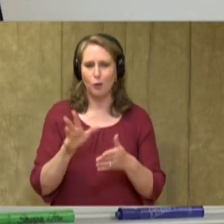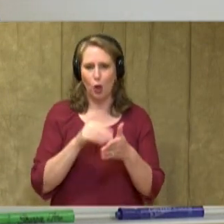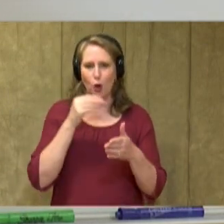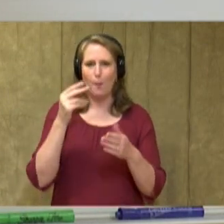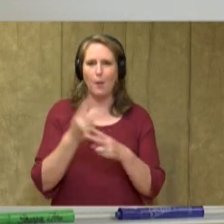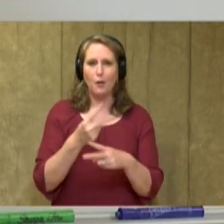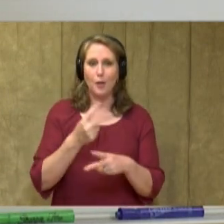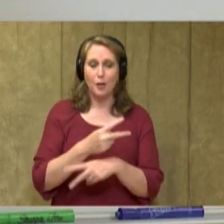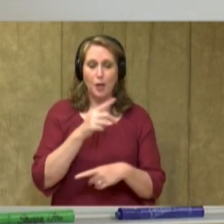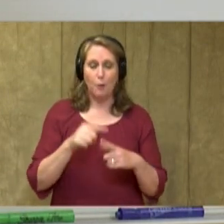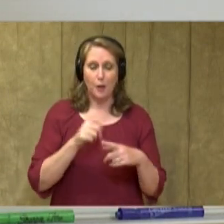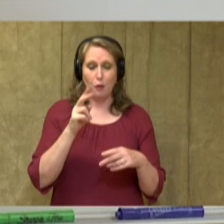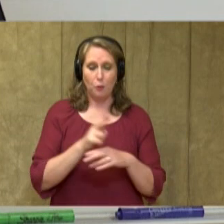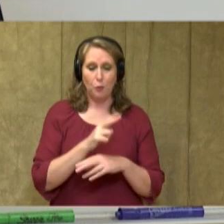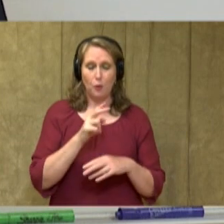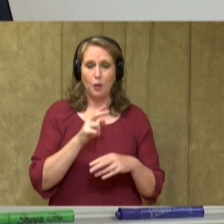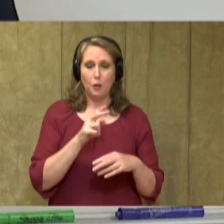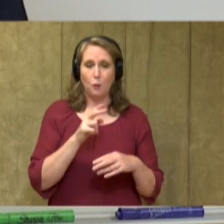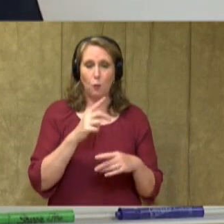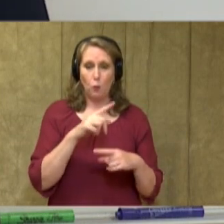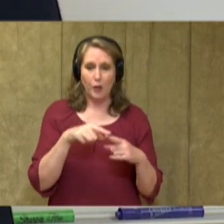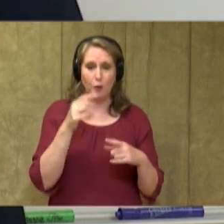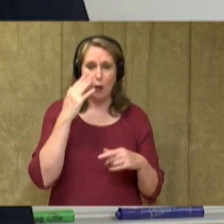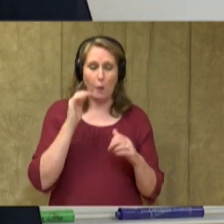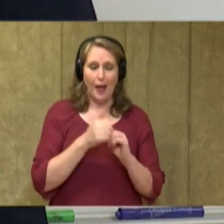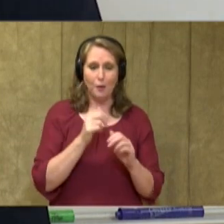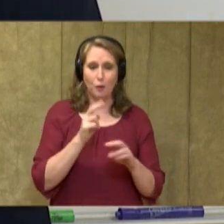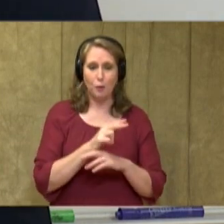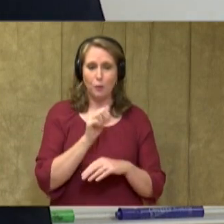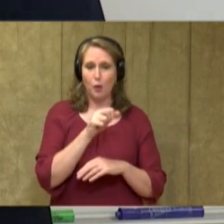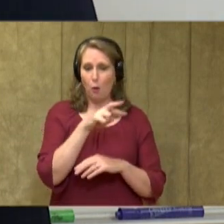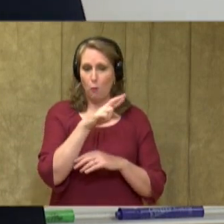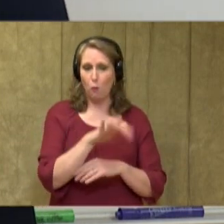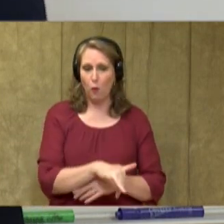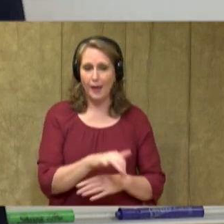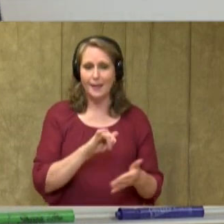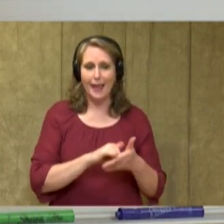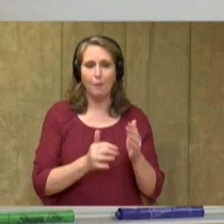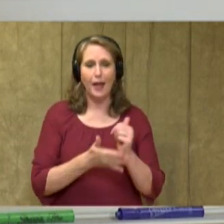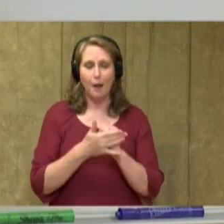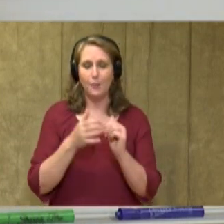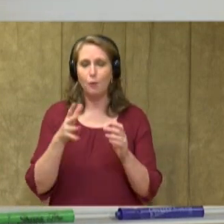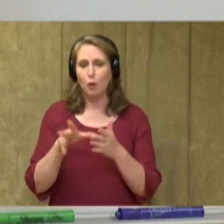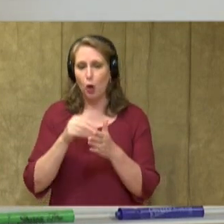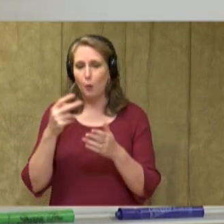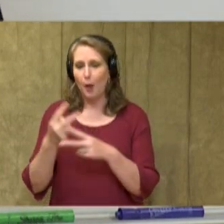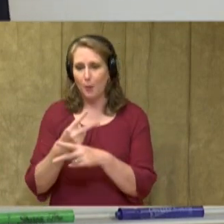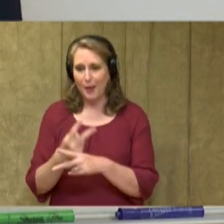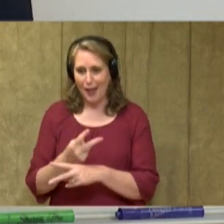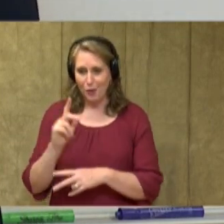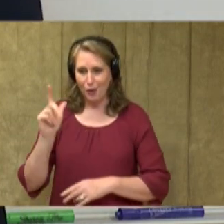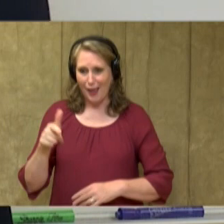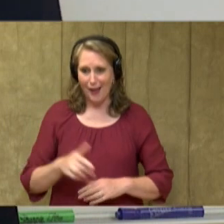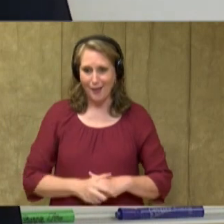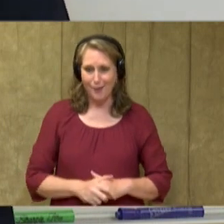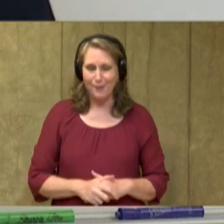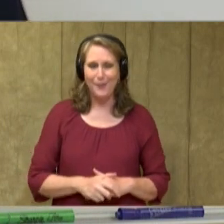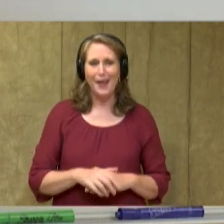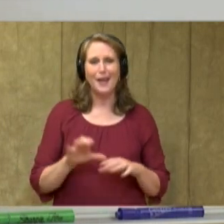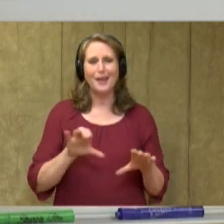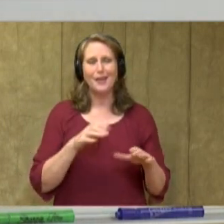to do arrays, that's going to help you so much when you start multiplication in the 3rd grade. All right, you guys did